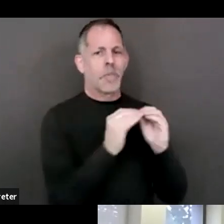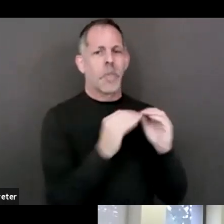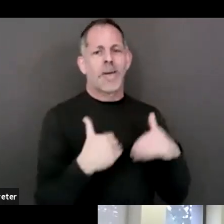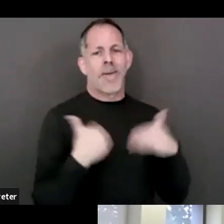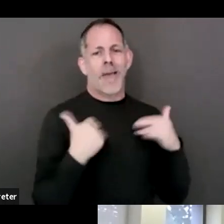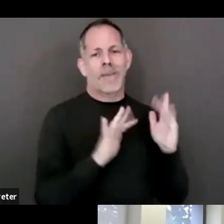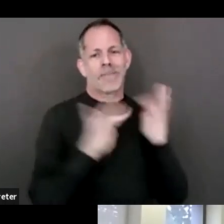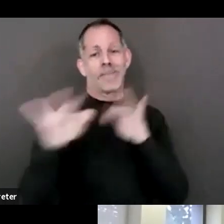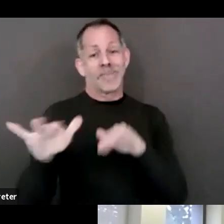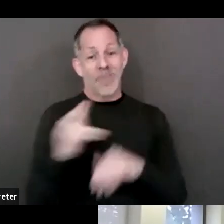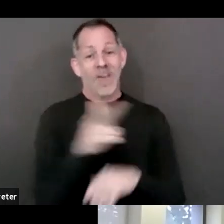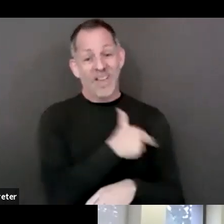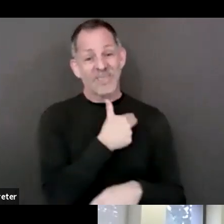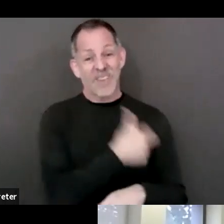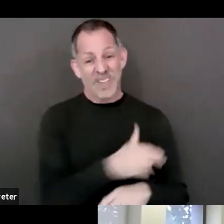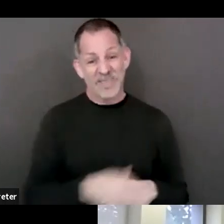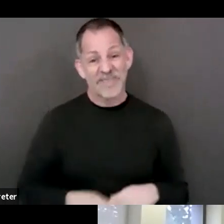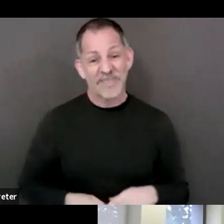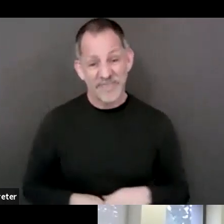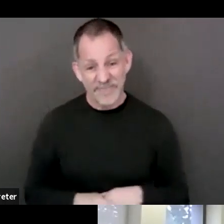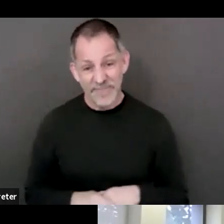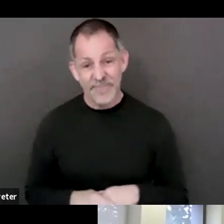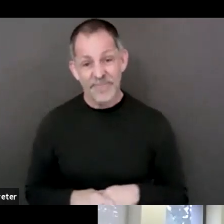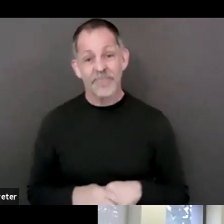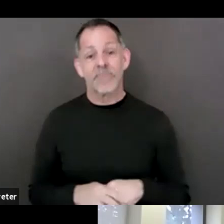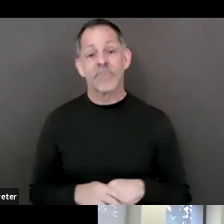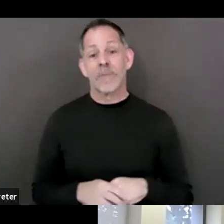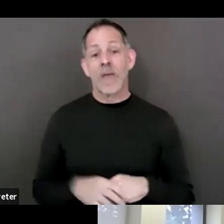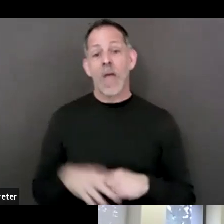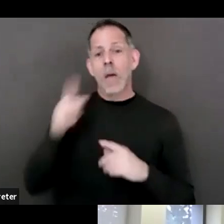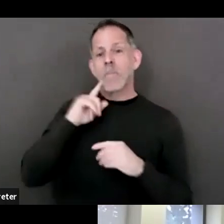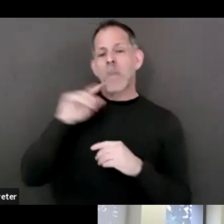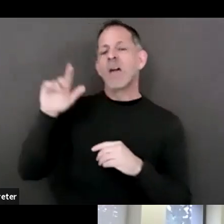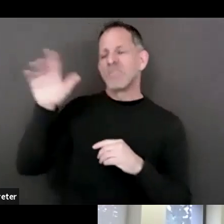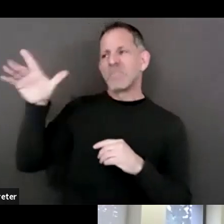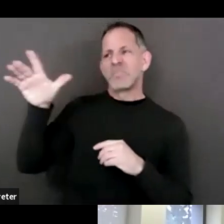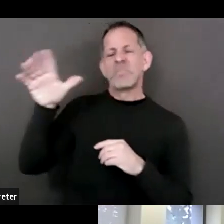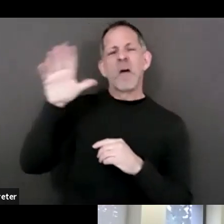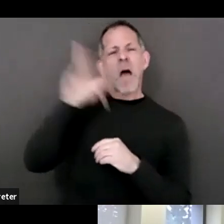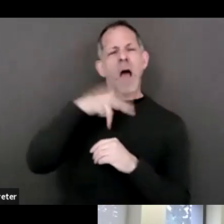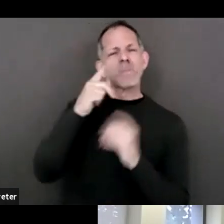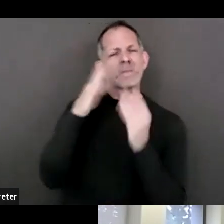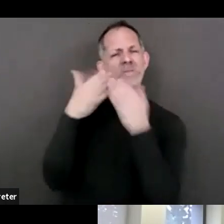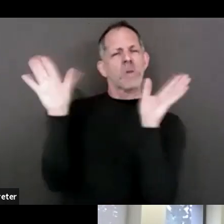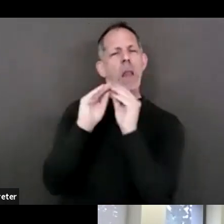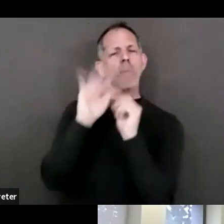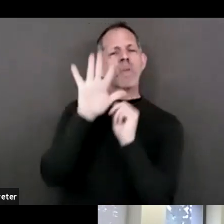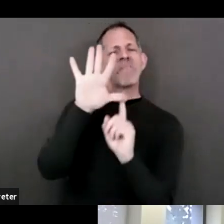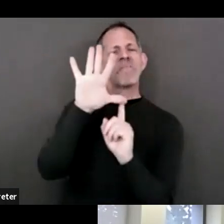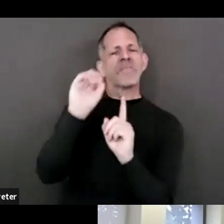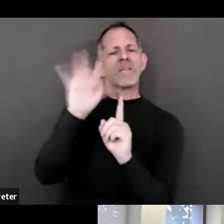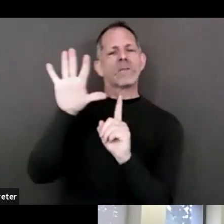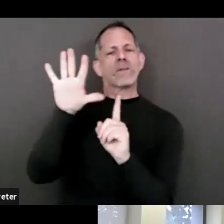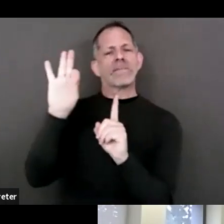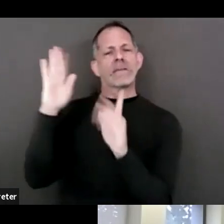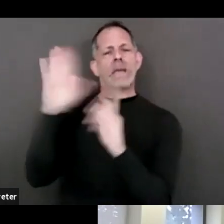group. But what we're actually seeing less severity overall in that if you look at hospitalizations,